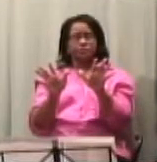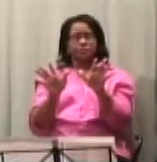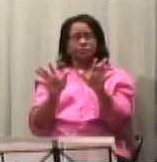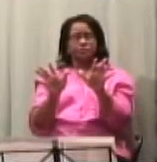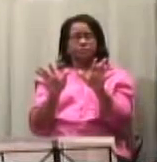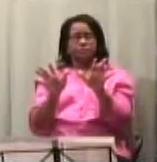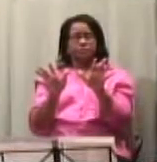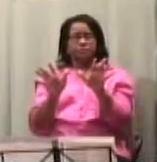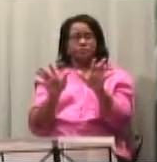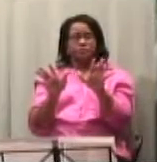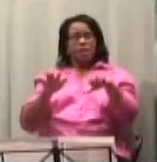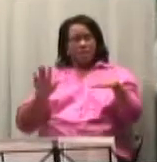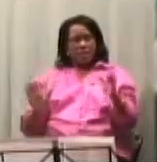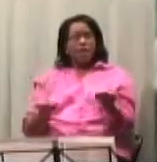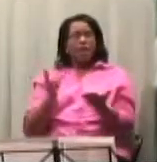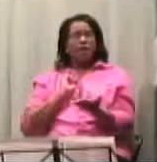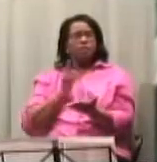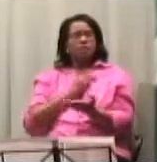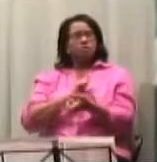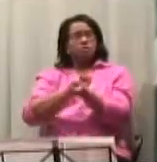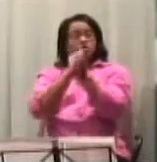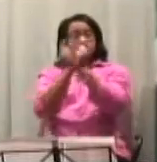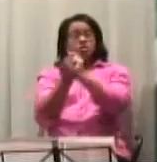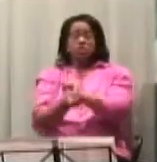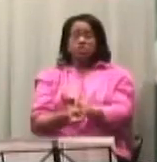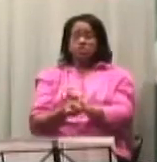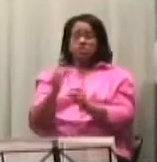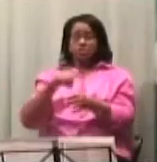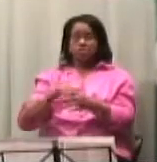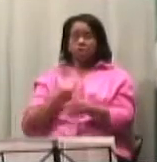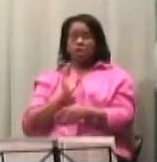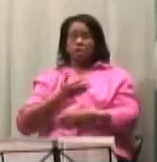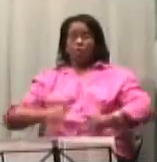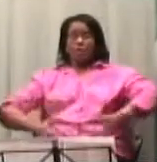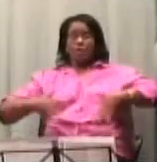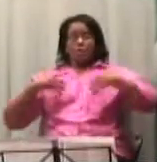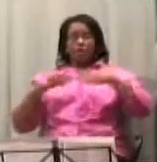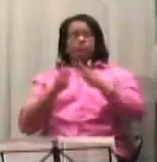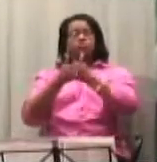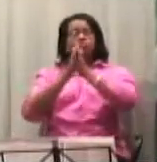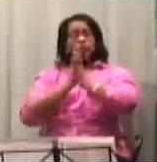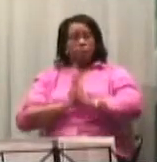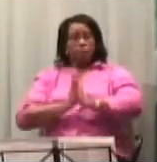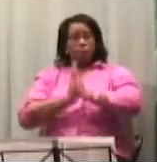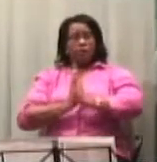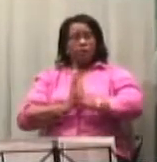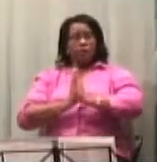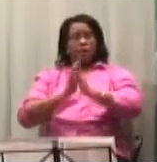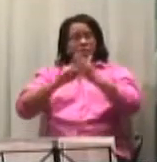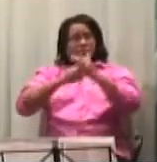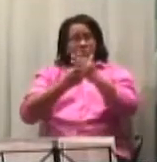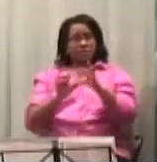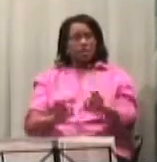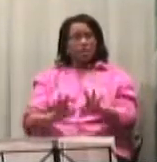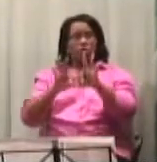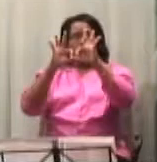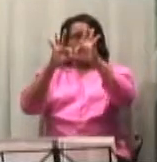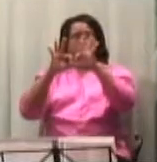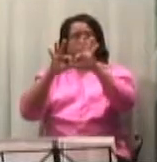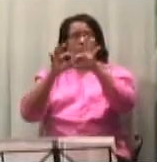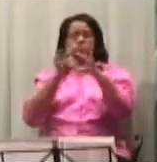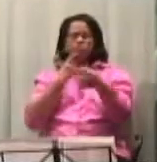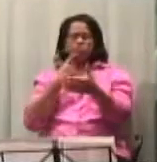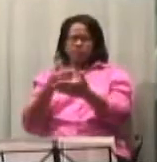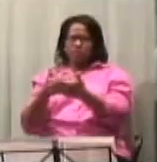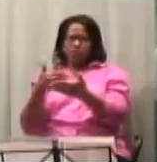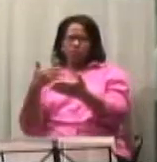so this prayer introduces us to the beautiful parable that we just proclaimed